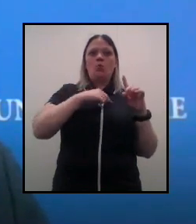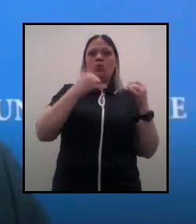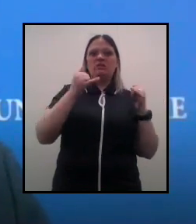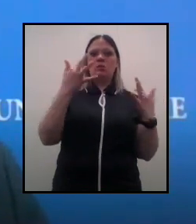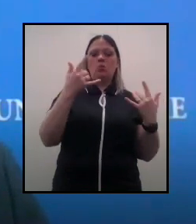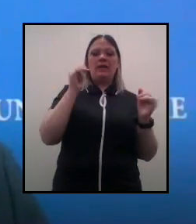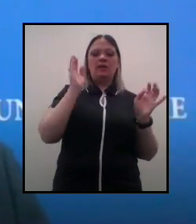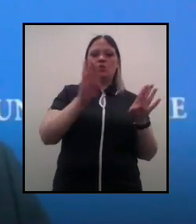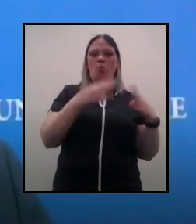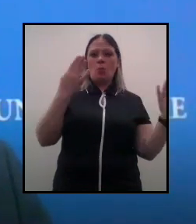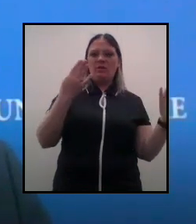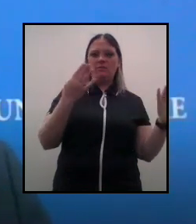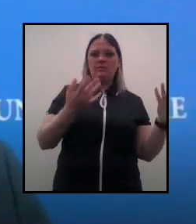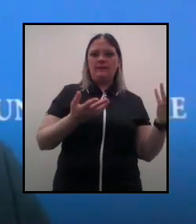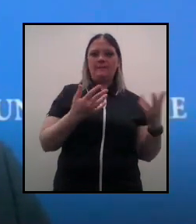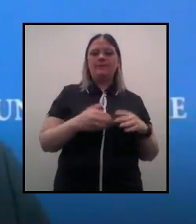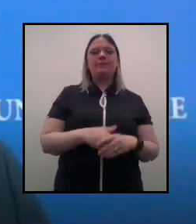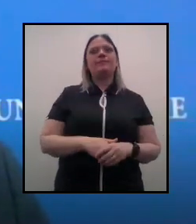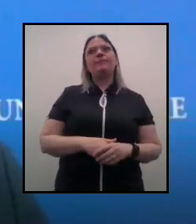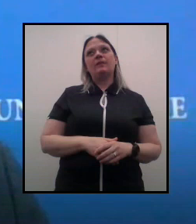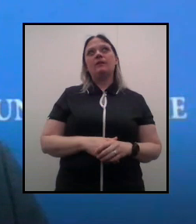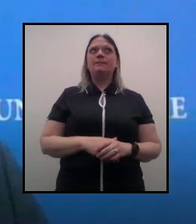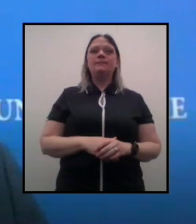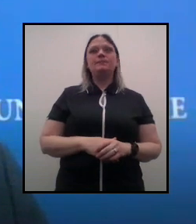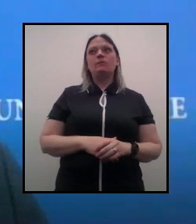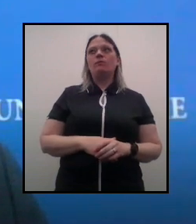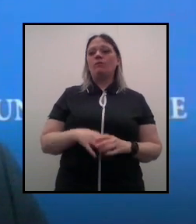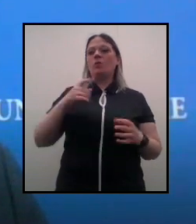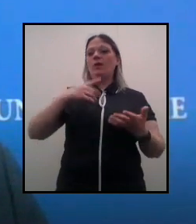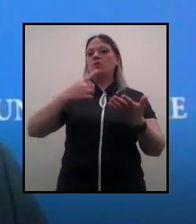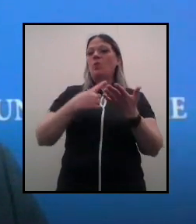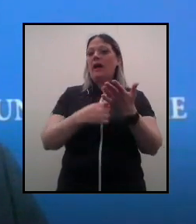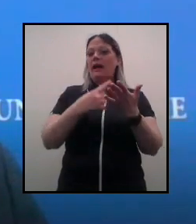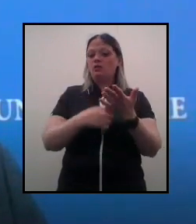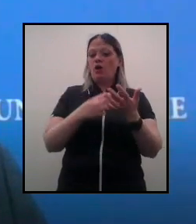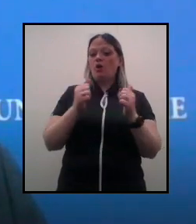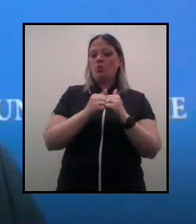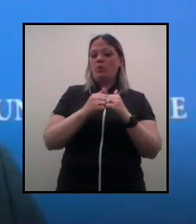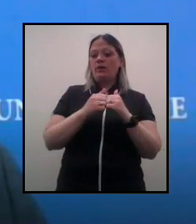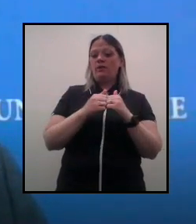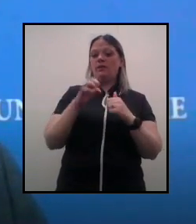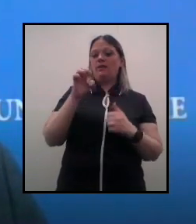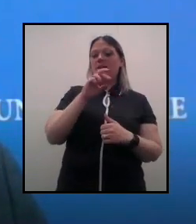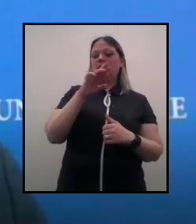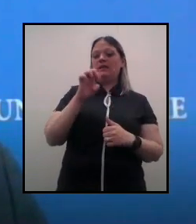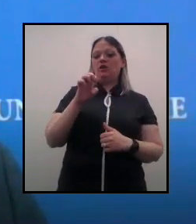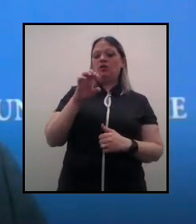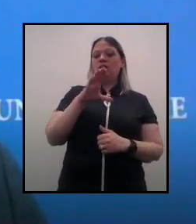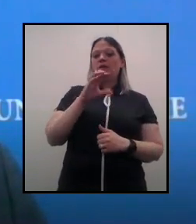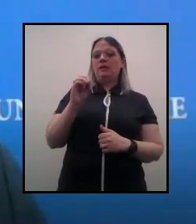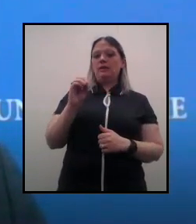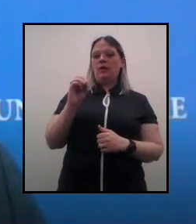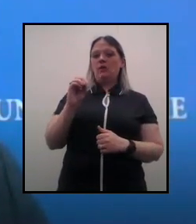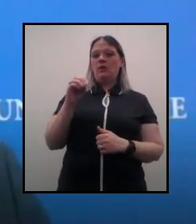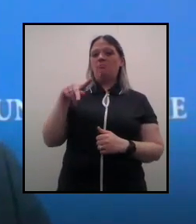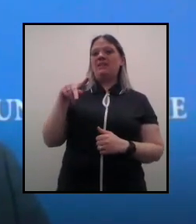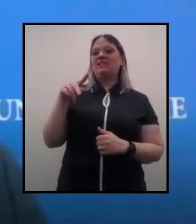phases to start up here? I actually talked to my counterpart in Erie County, Pennsylvania today, Kathy